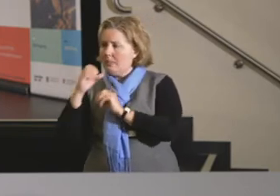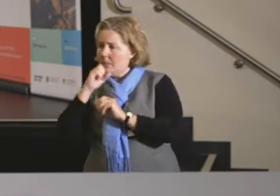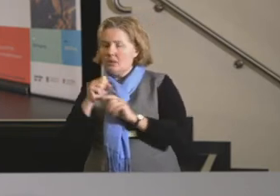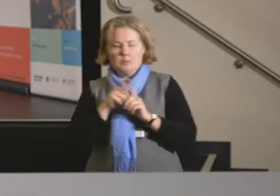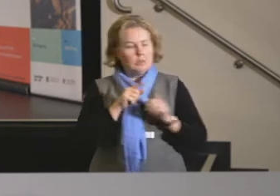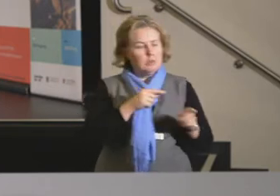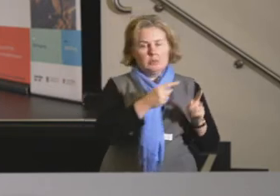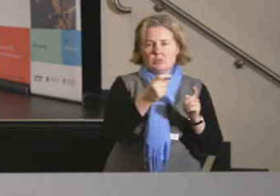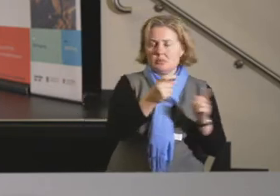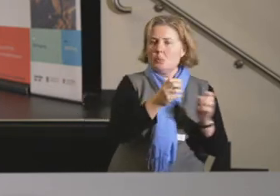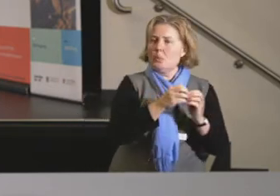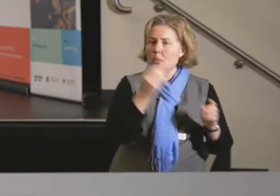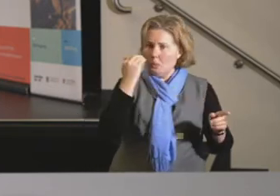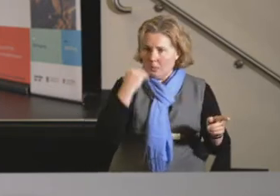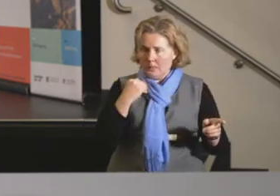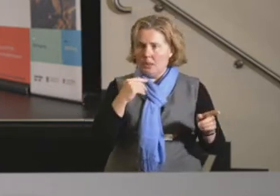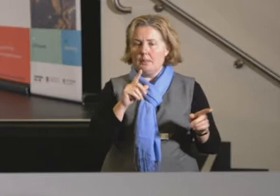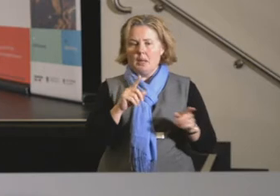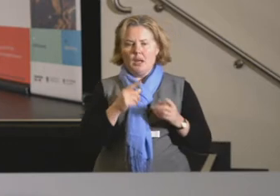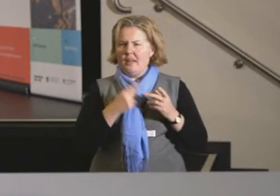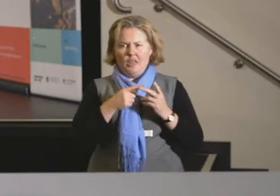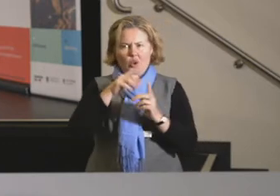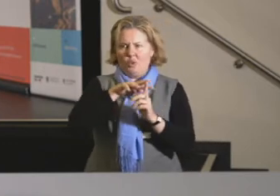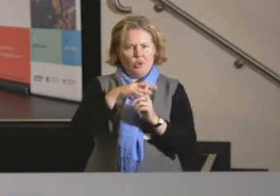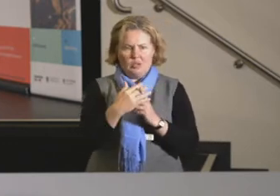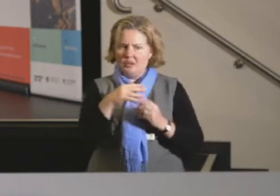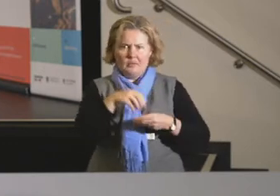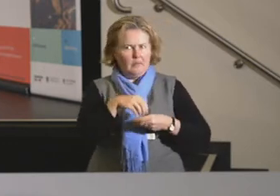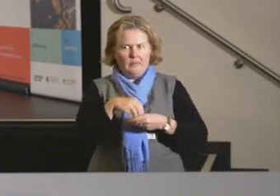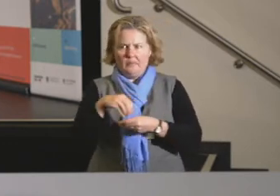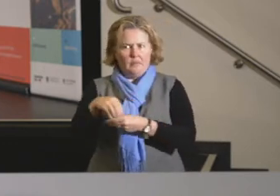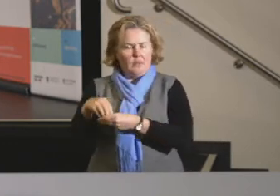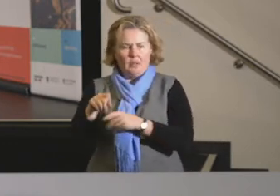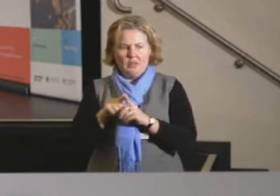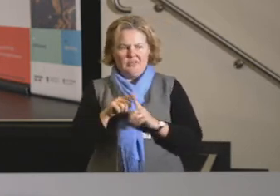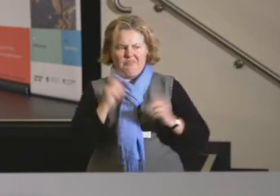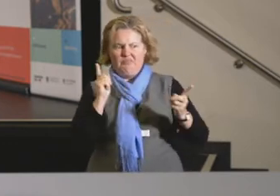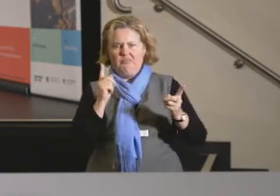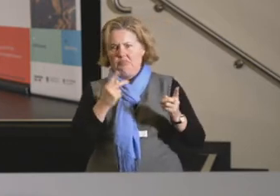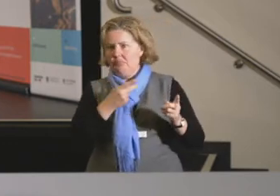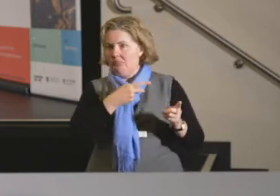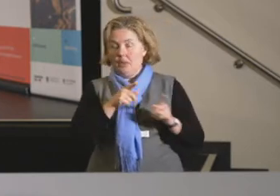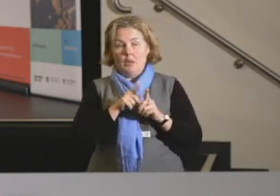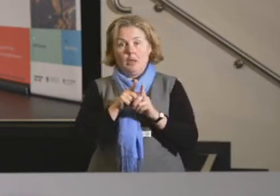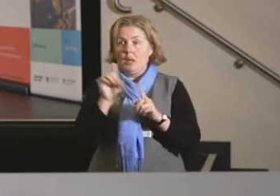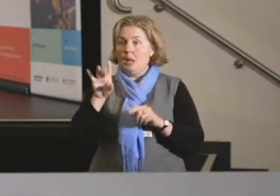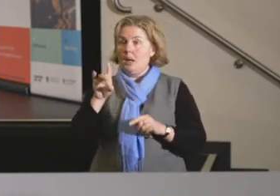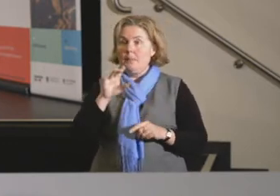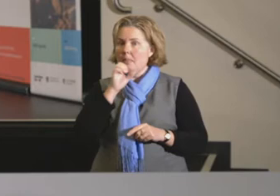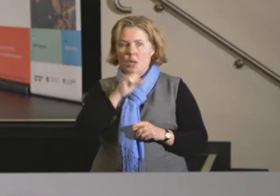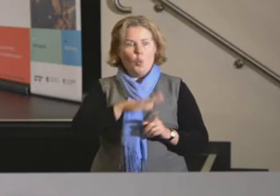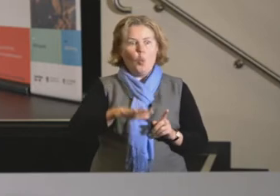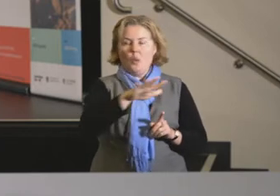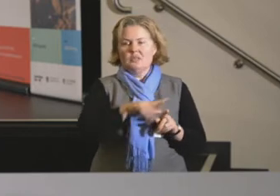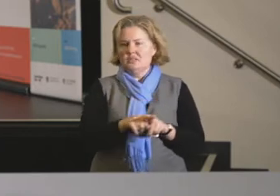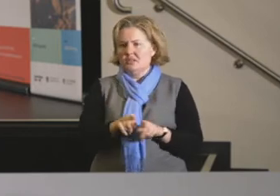political context that I'm in. Beyond that, there are a myriad of ways in which we're completely different from one another. Even gay men are not the same. We're